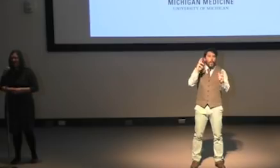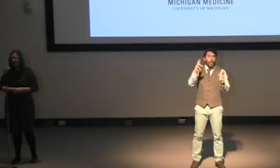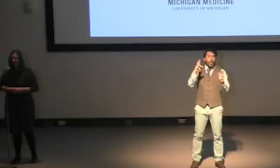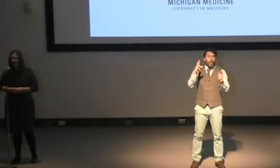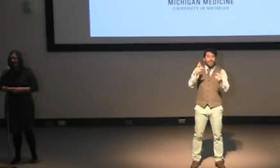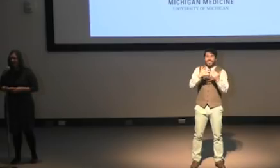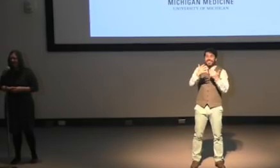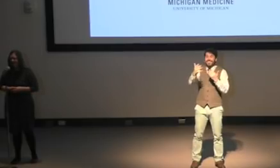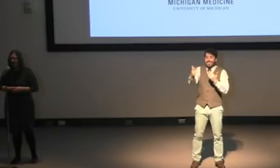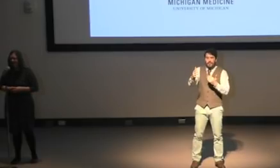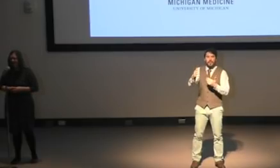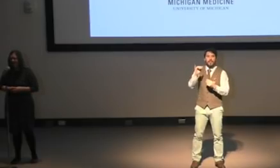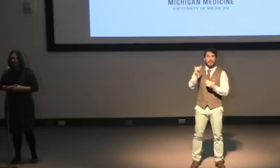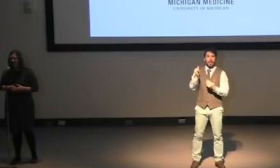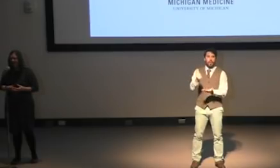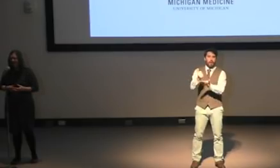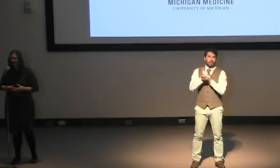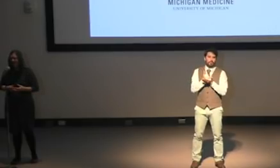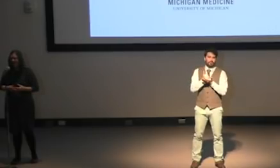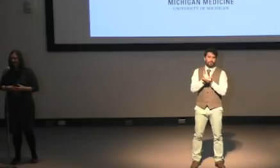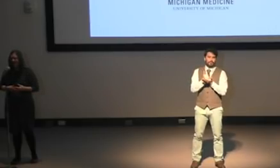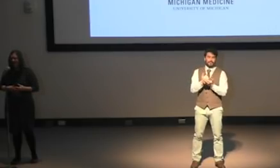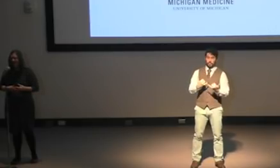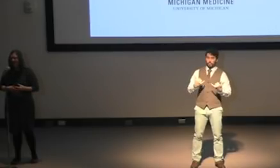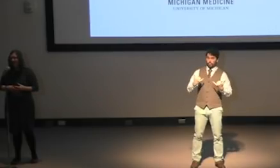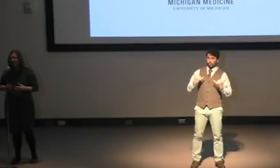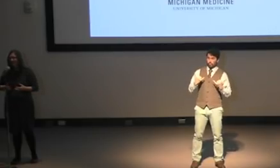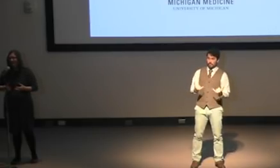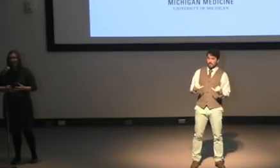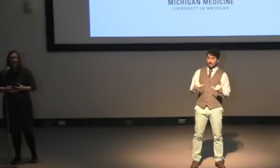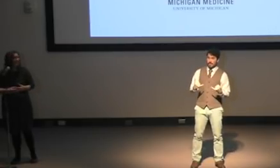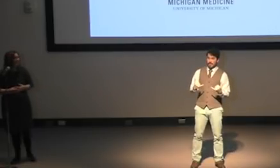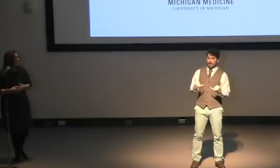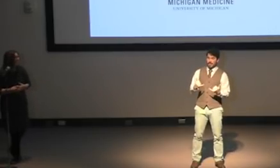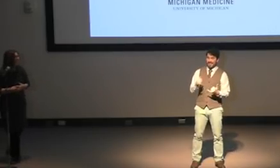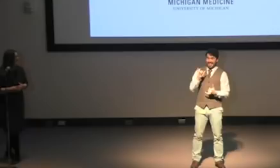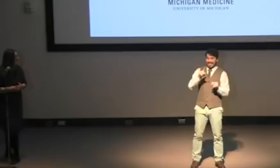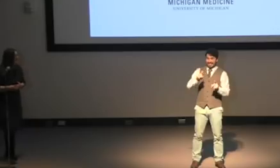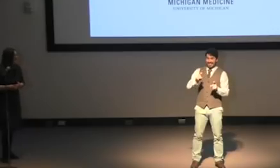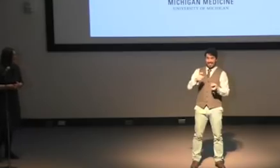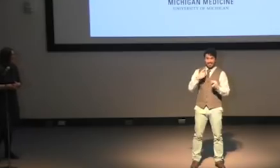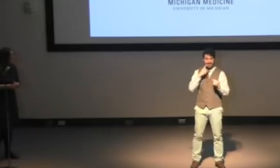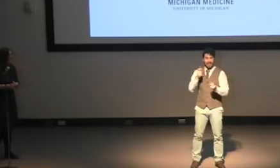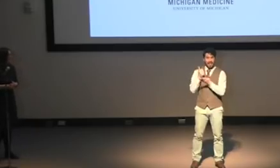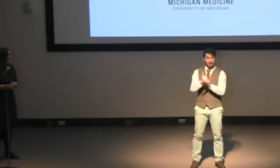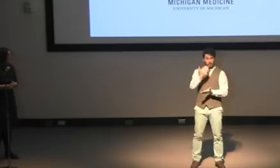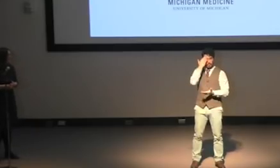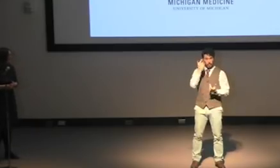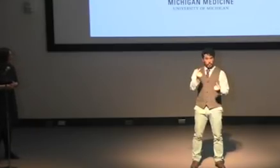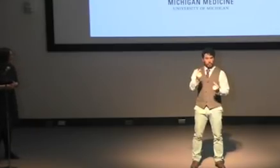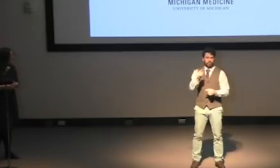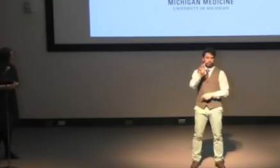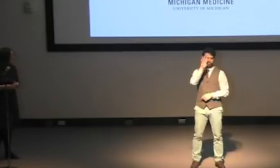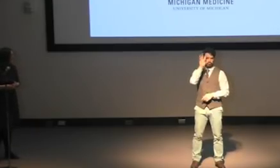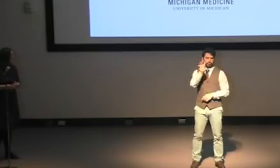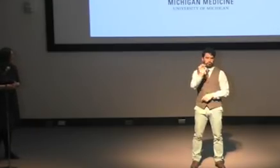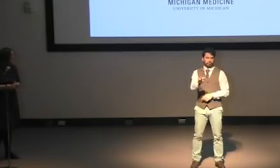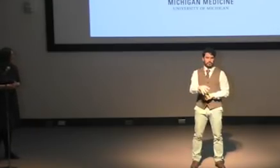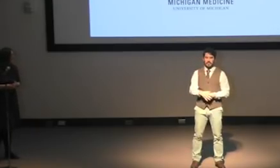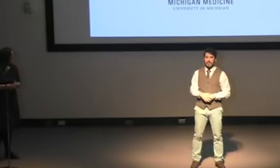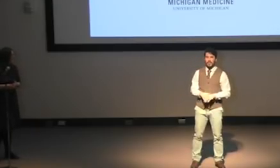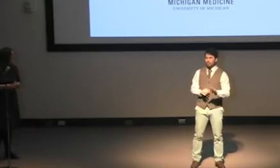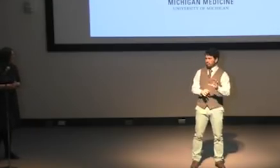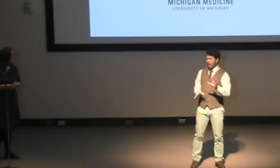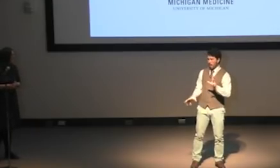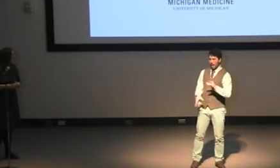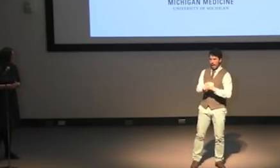be able to help us with that in the future. But right now, I think there's a lot of unknowns about that. Yeah, and I guess I would just add is our approach will be